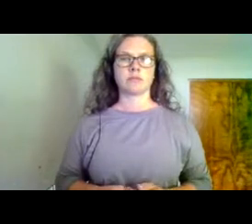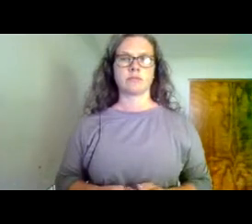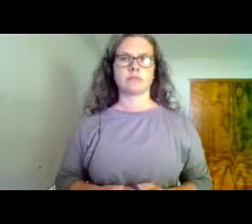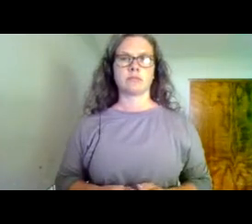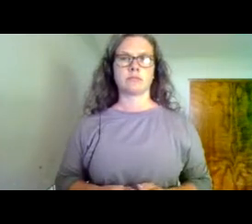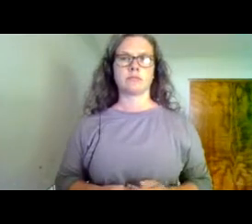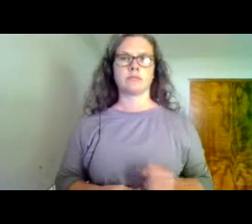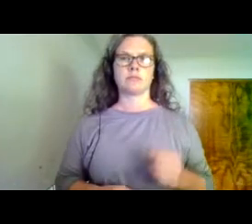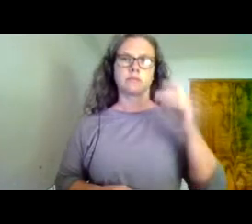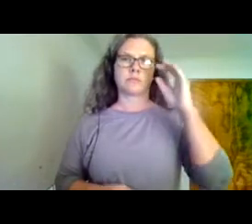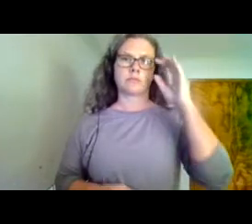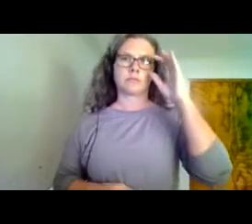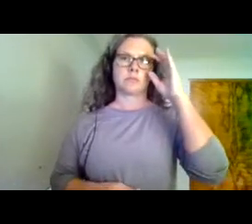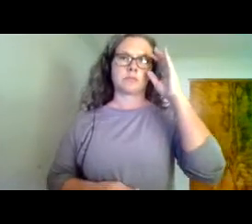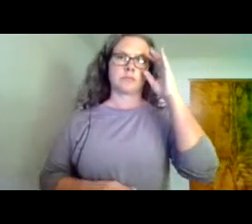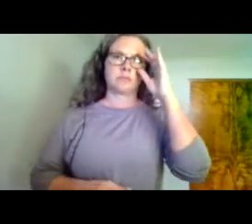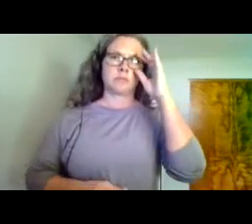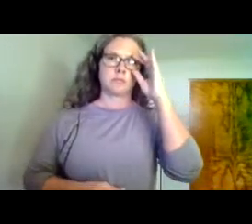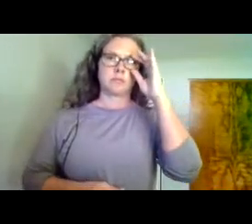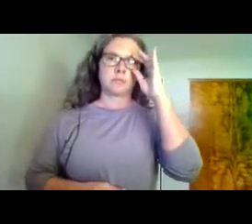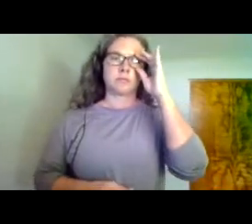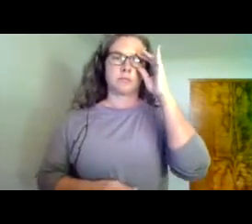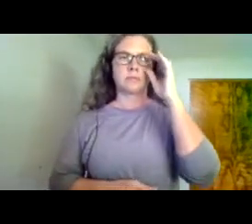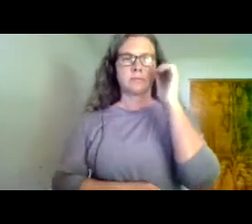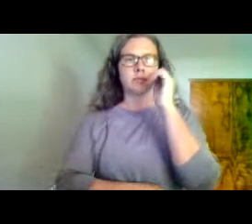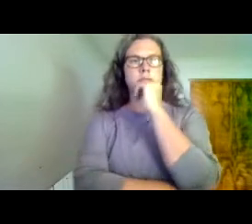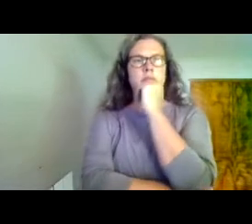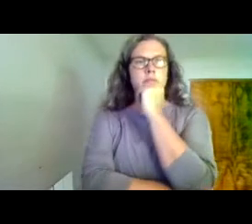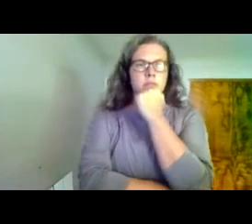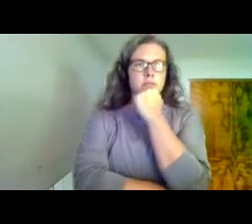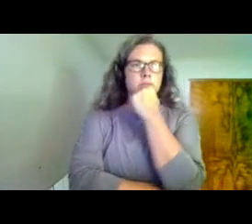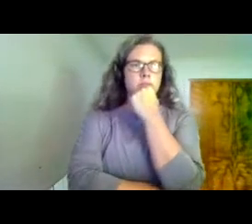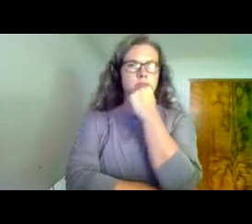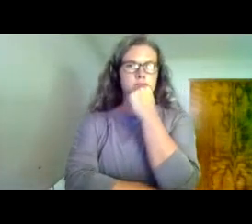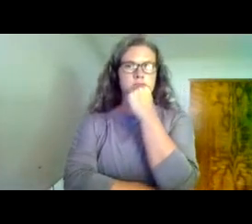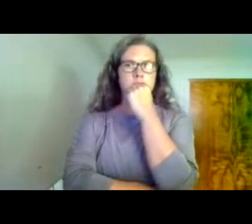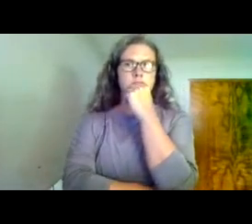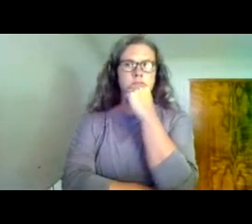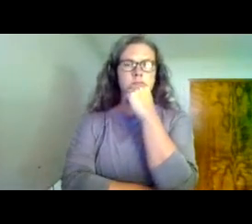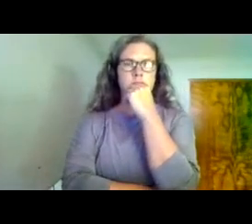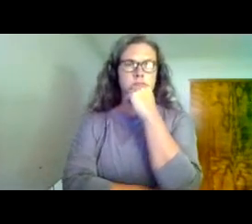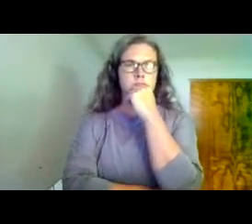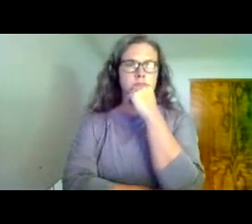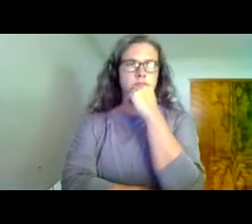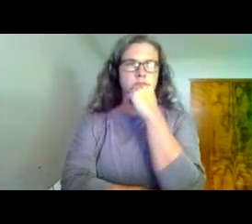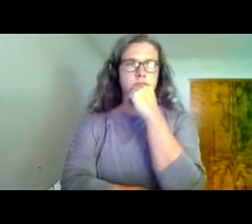temporary and permanent stabilization comes into play. So if you're